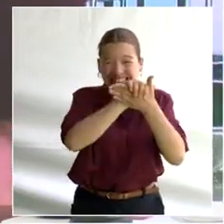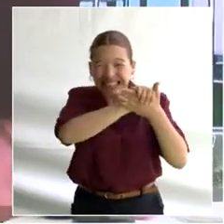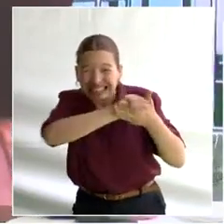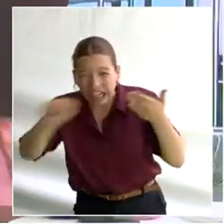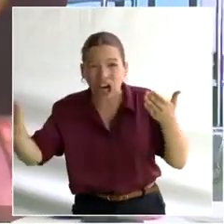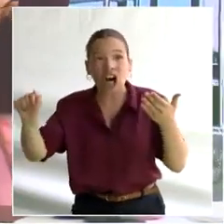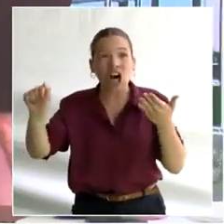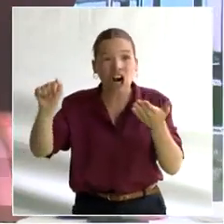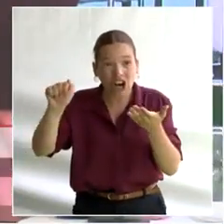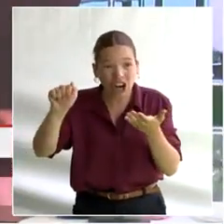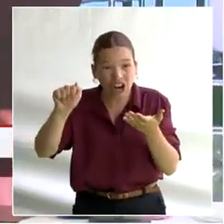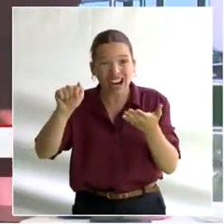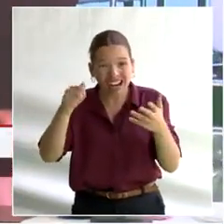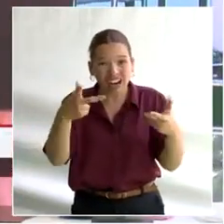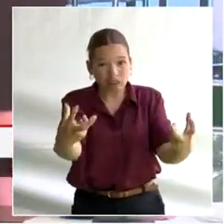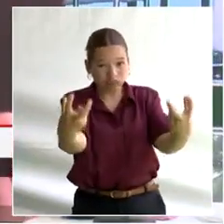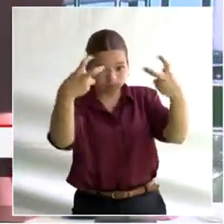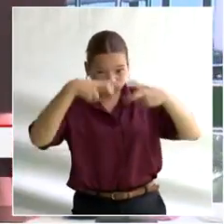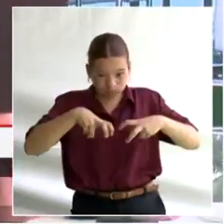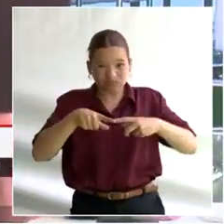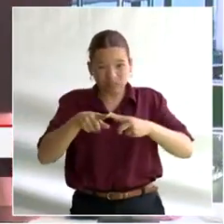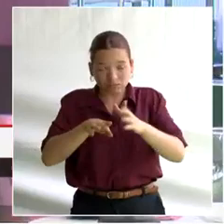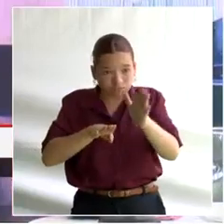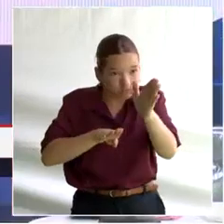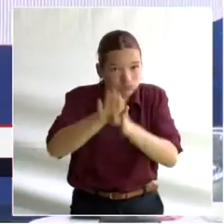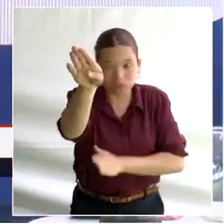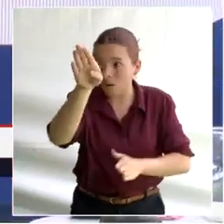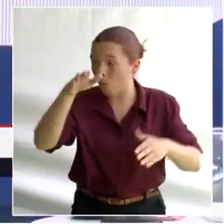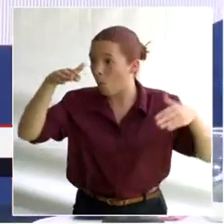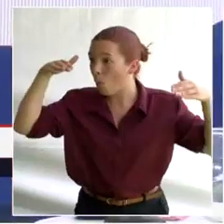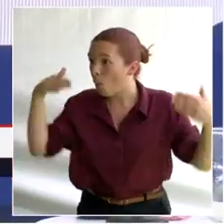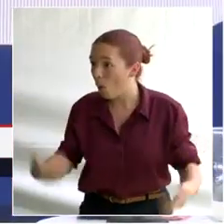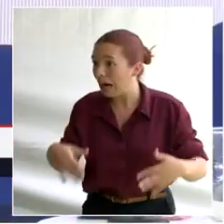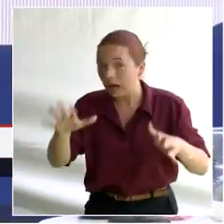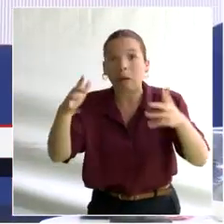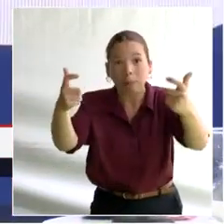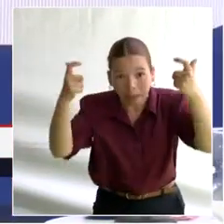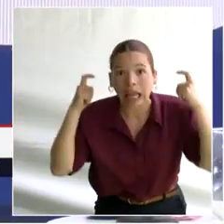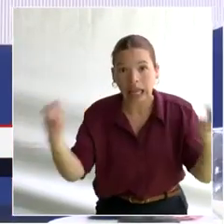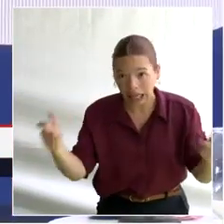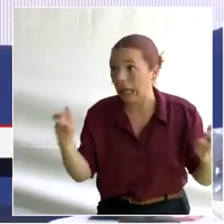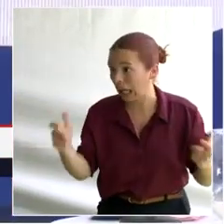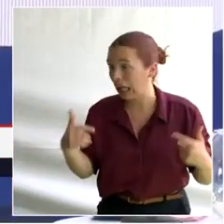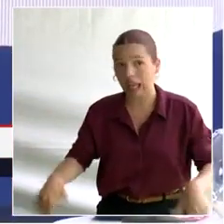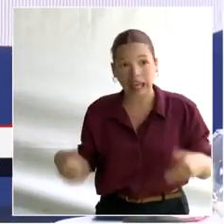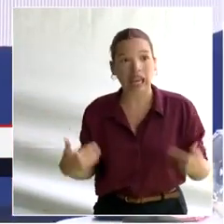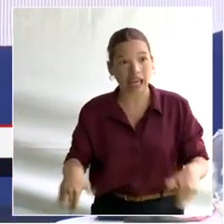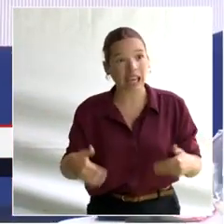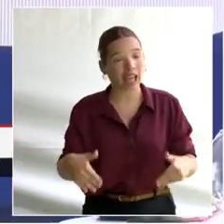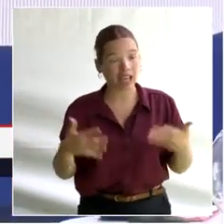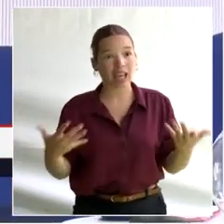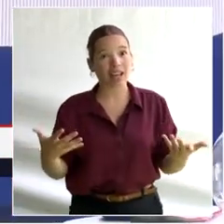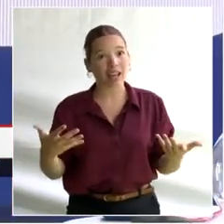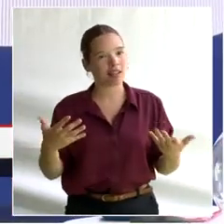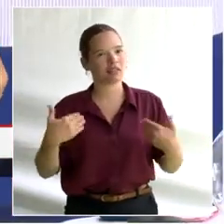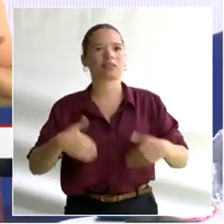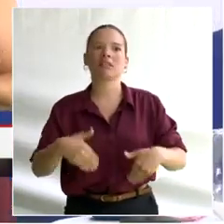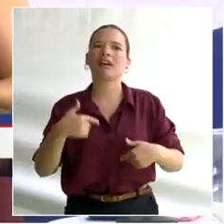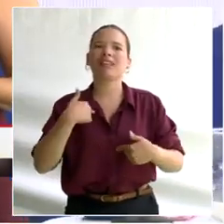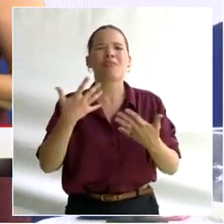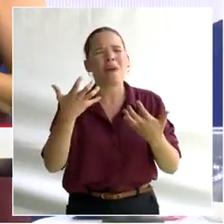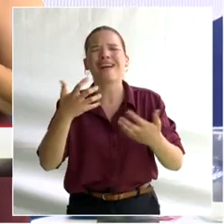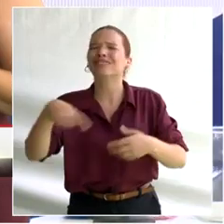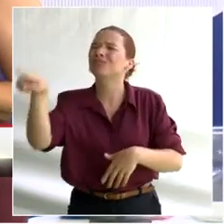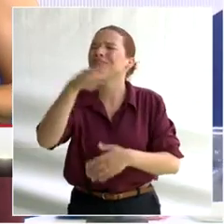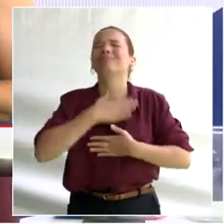While you're here, please enjoy the local vendors. Mark, I just have to say thank you for leveling the playing